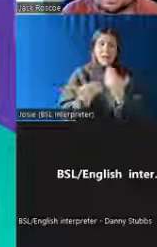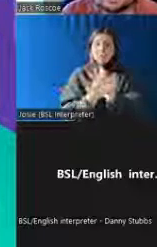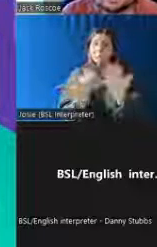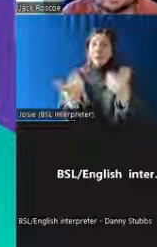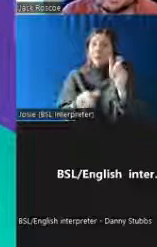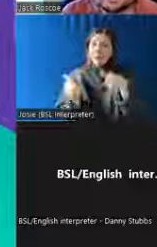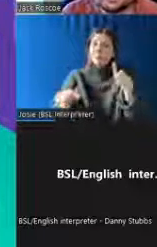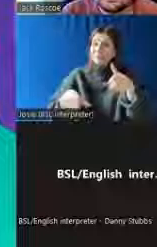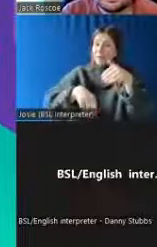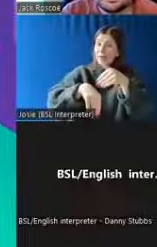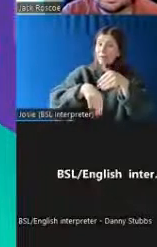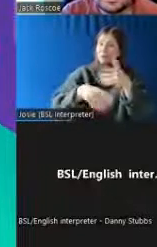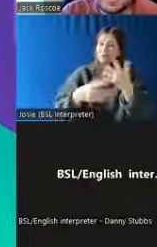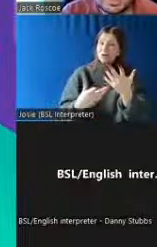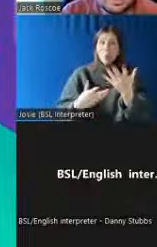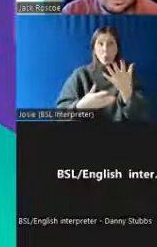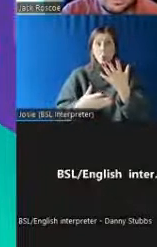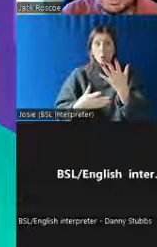to deliver.